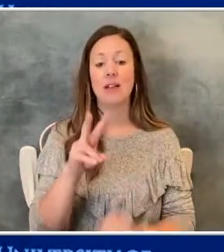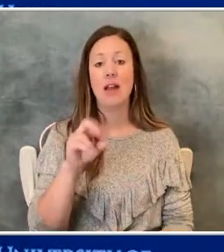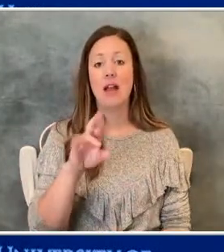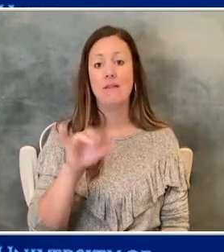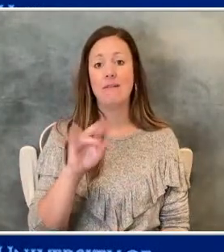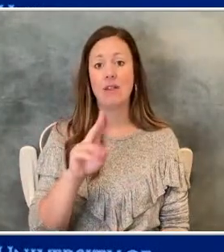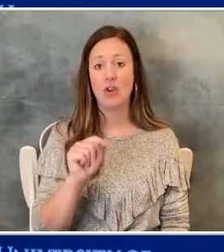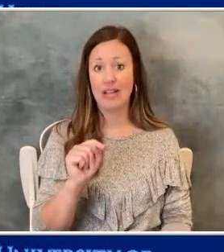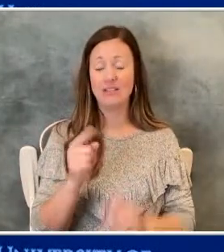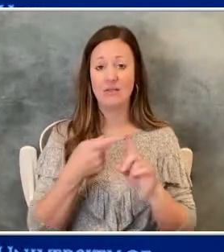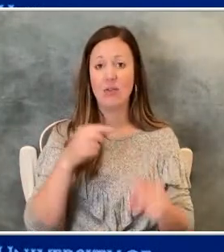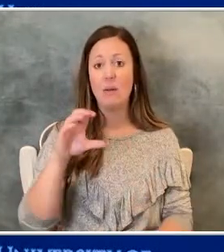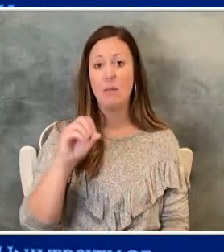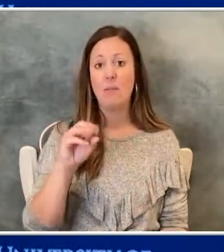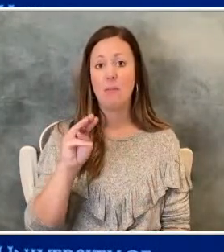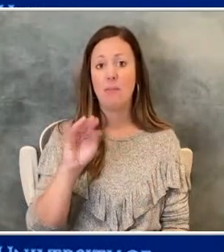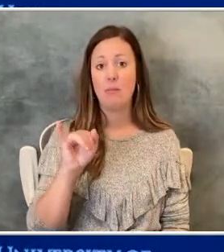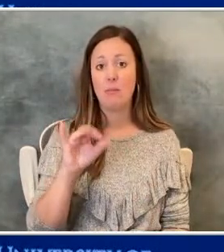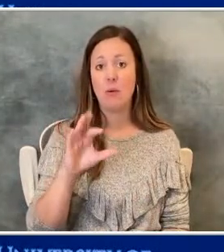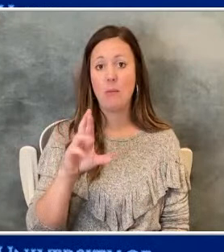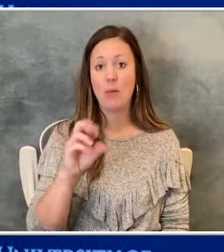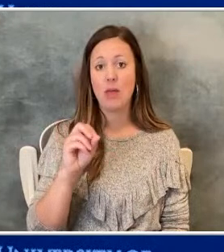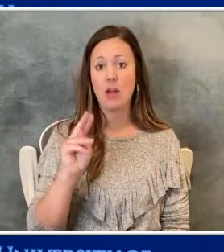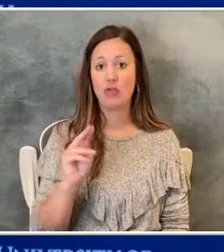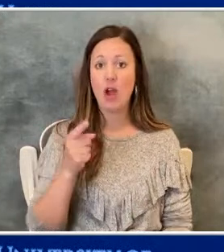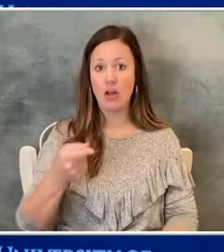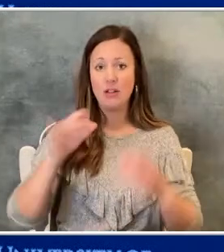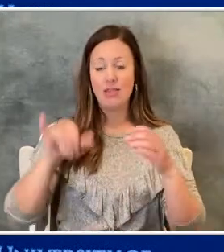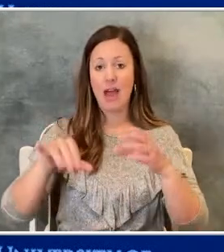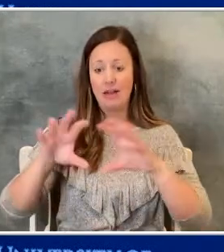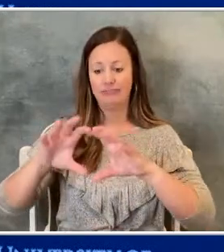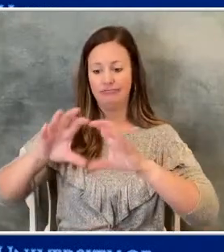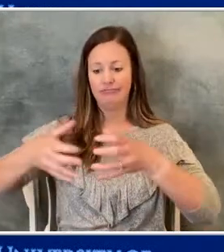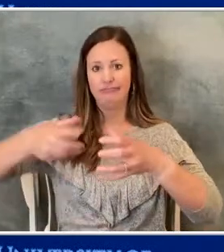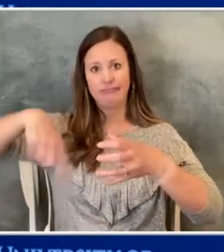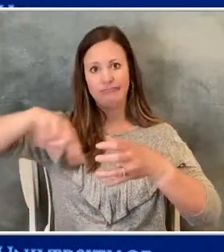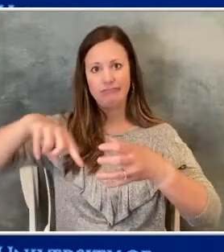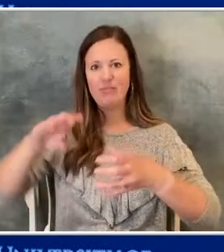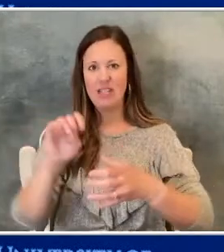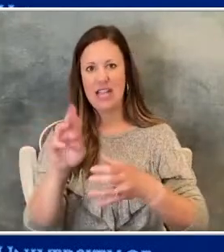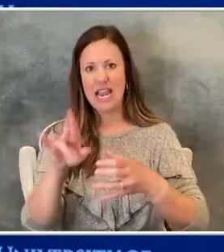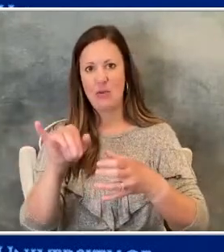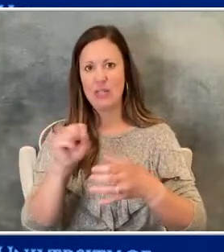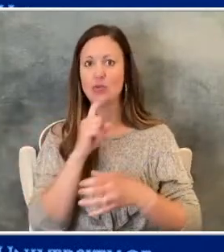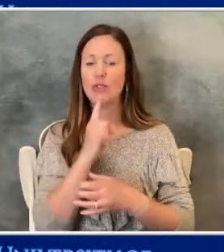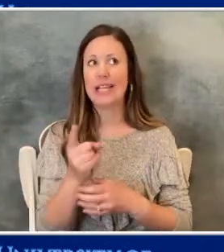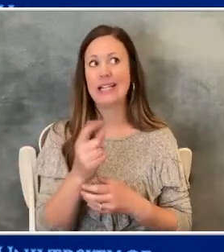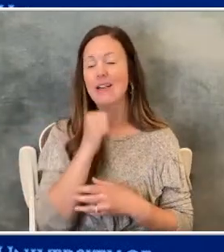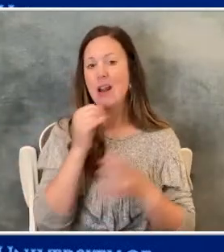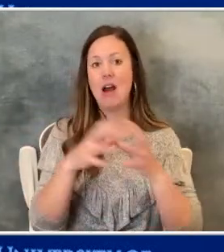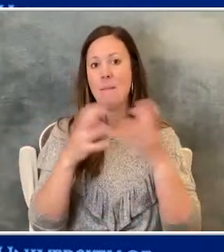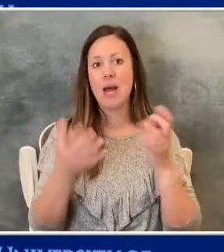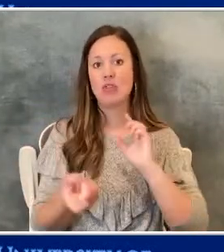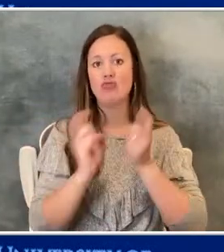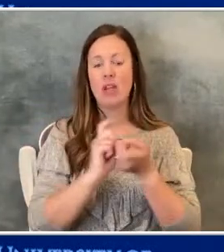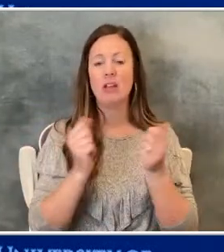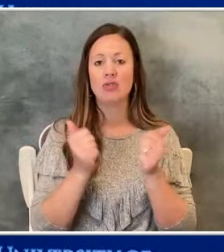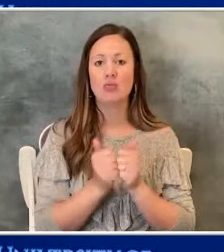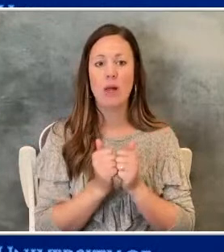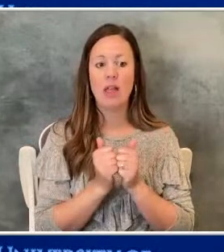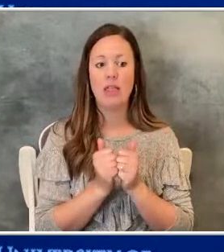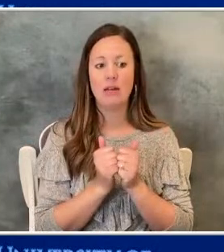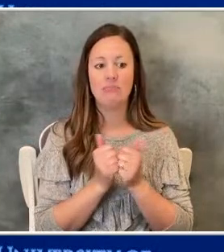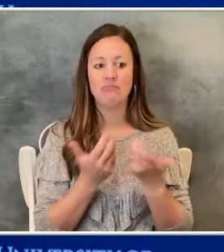Omicron lineage. So it's an Omicron sublineage, Eris. There really doesn't seem to be much change as far as